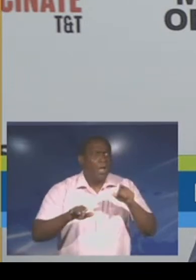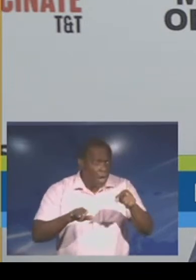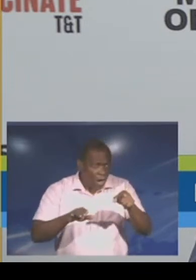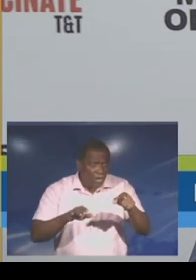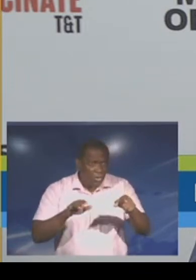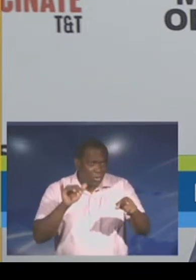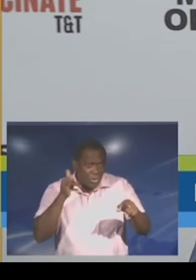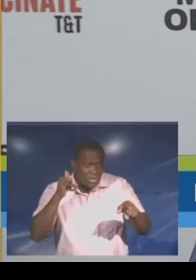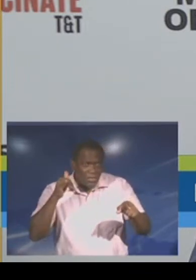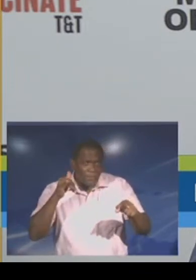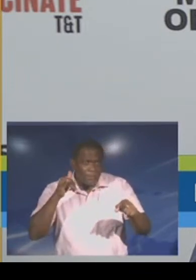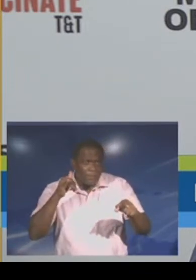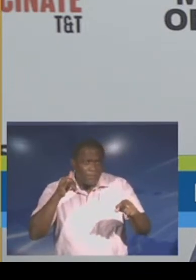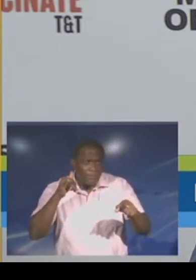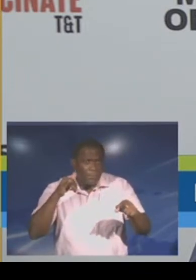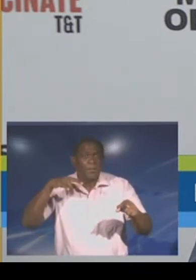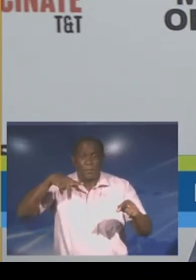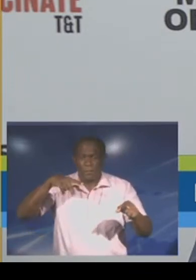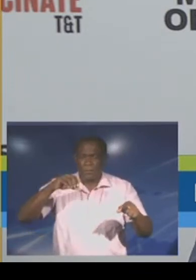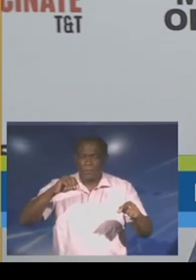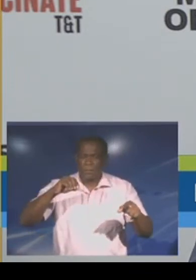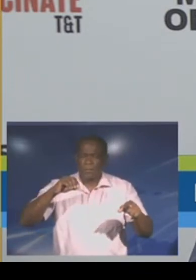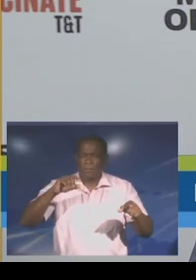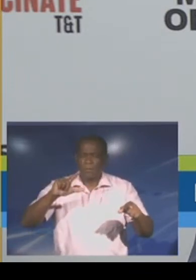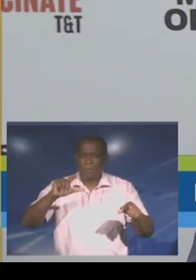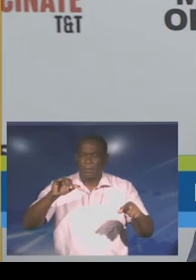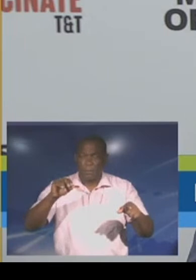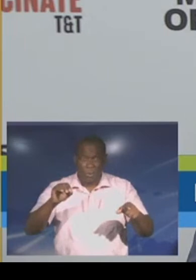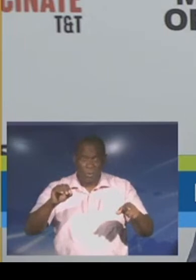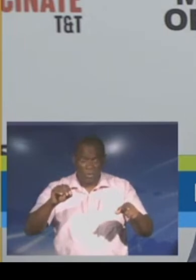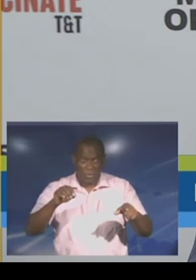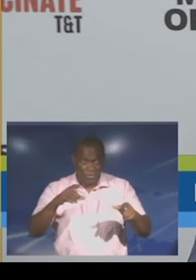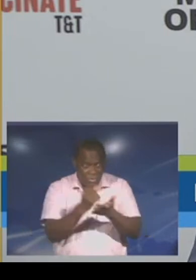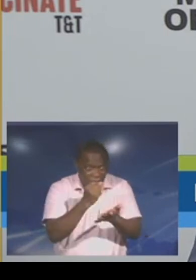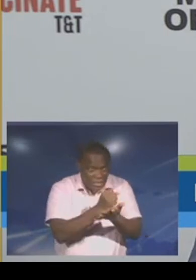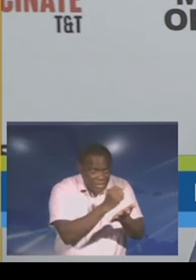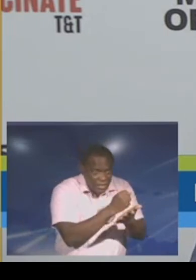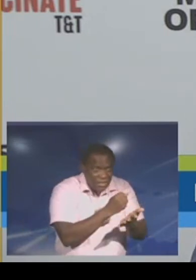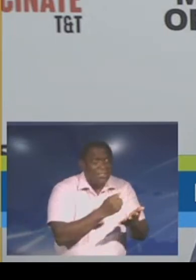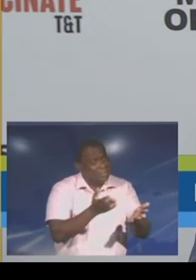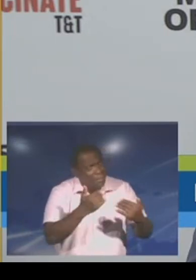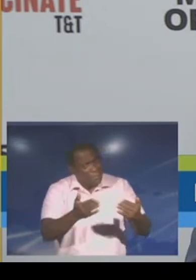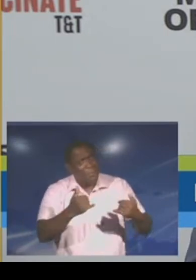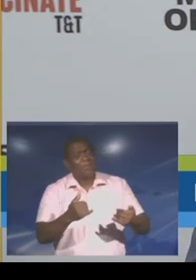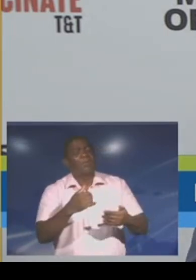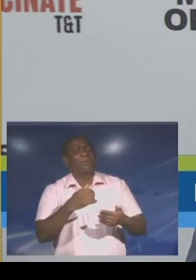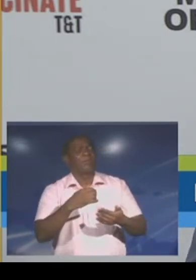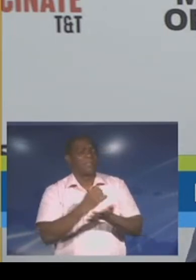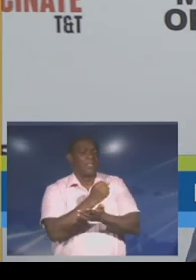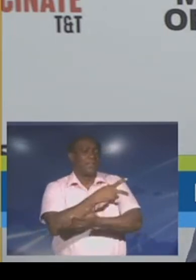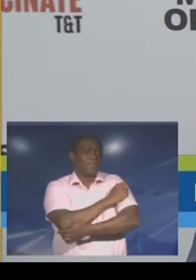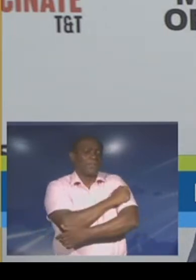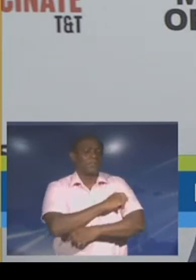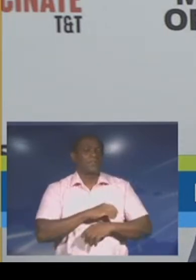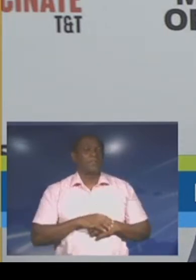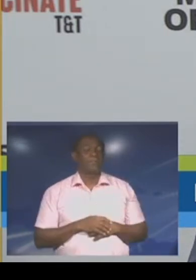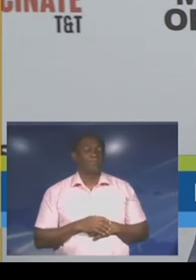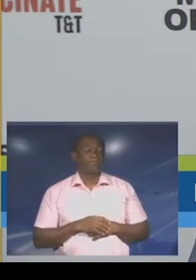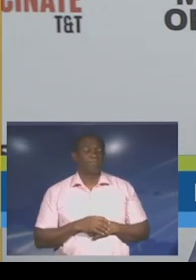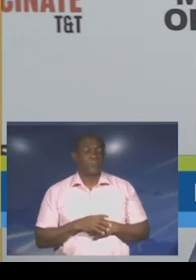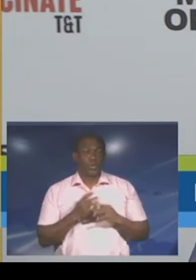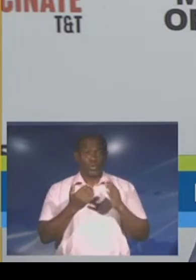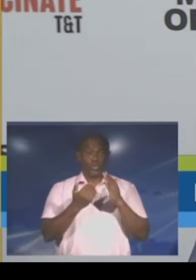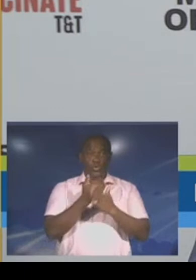not yellow fever, against polio. What we look forward to with the new school term is a return to